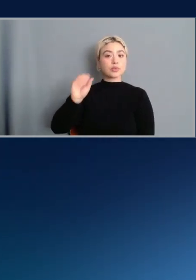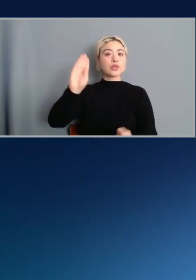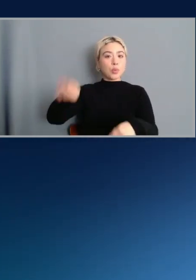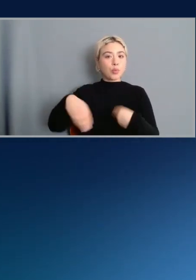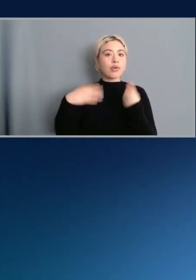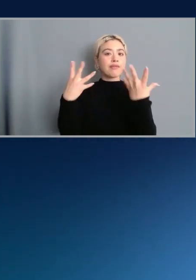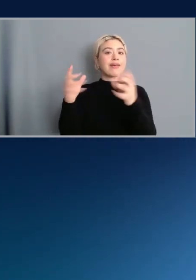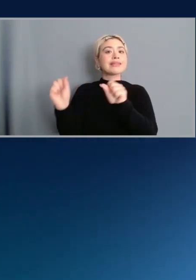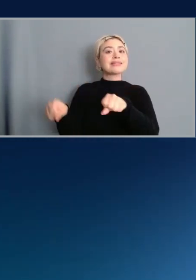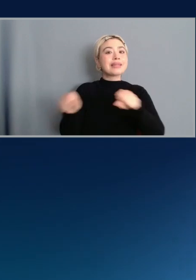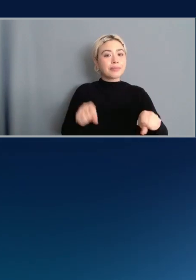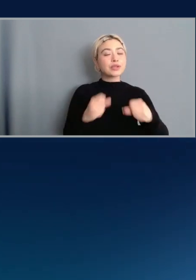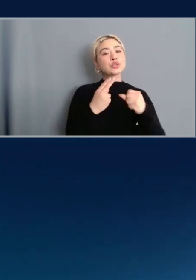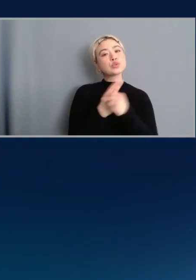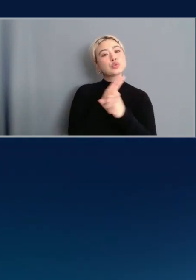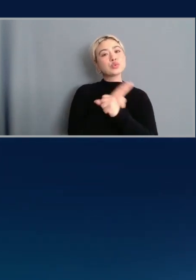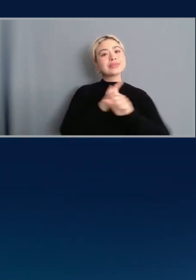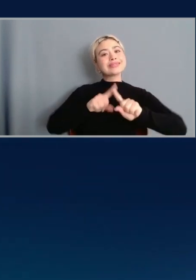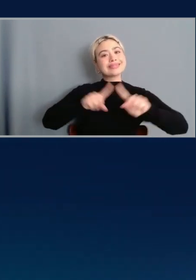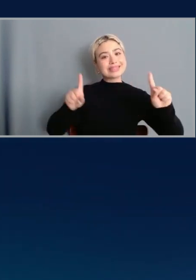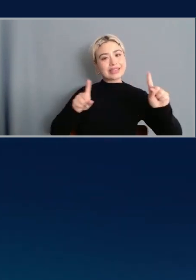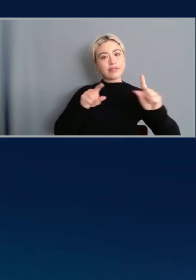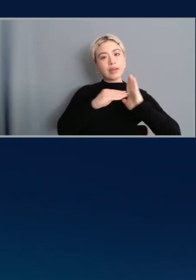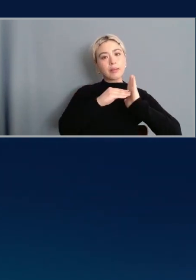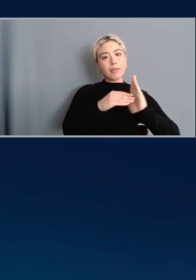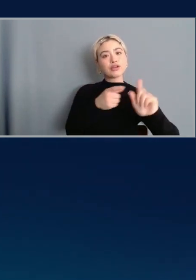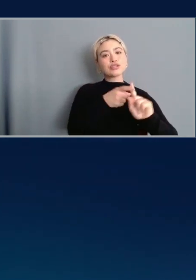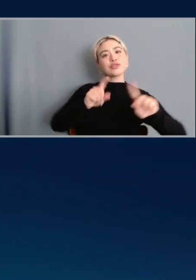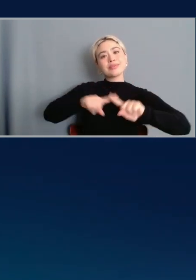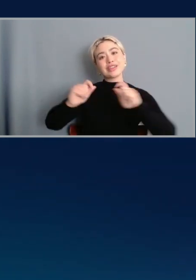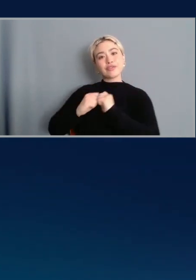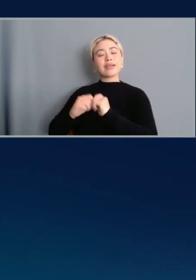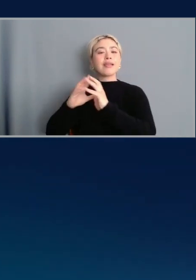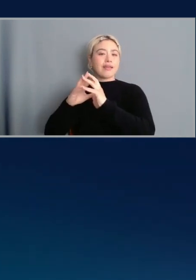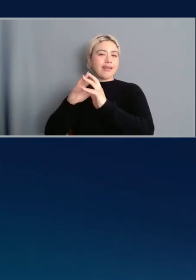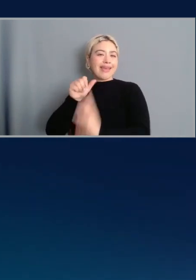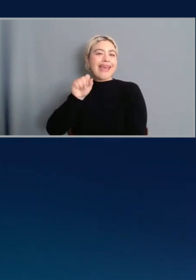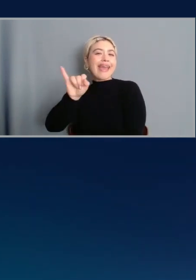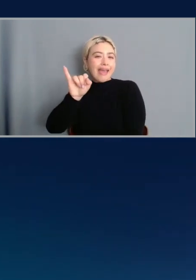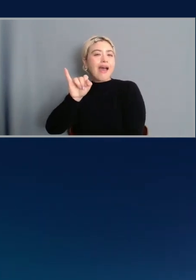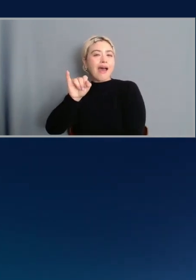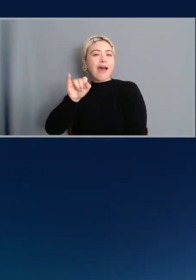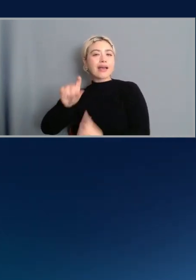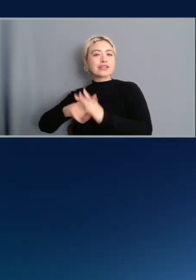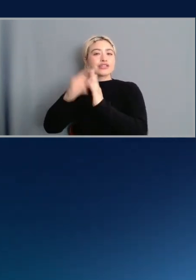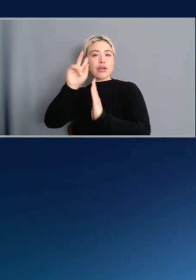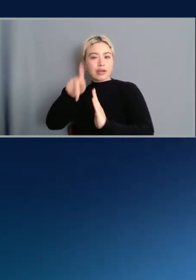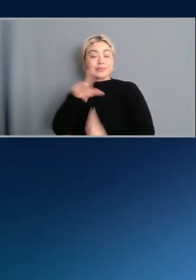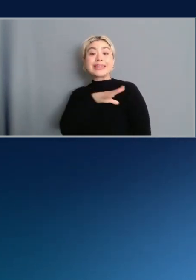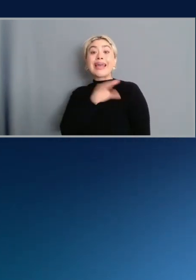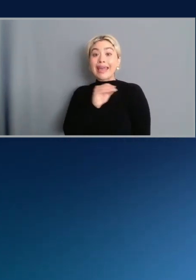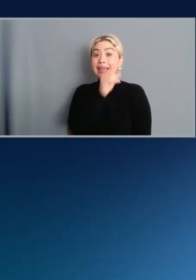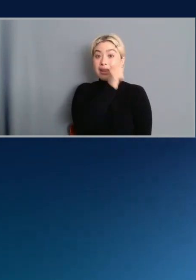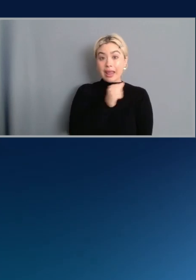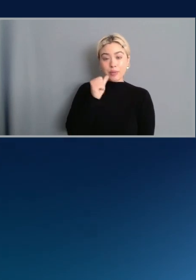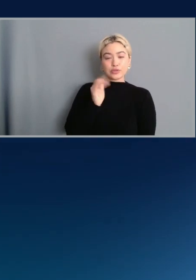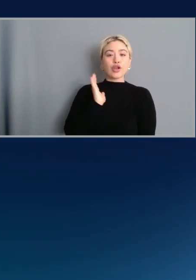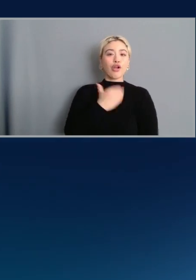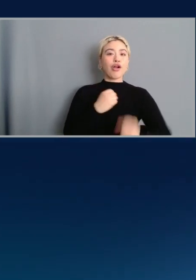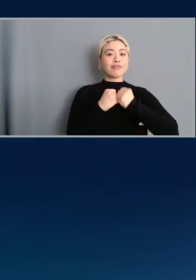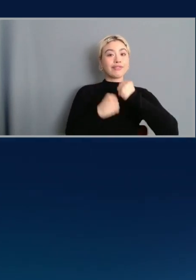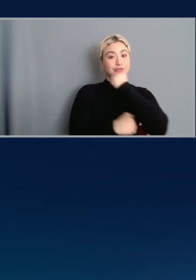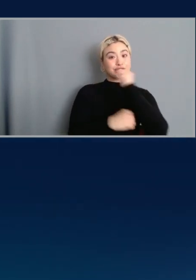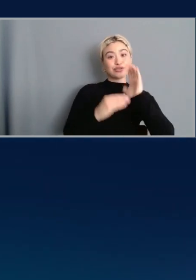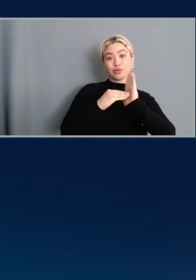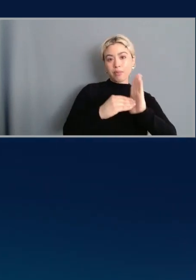to use different foundational models from different AI startups, as well as Amazon's own foundational models. So you don't have to